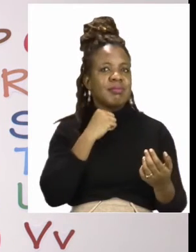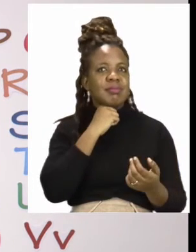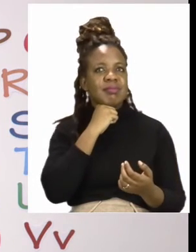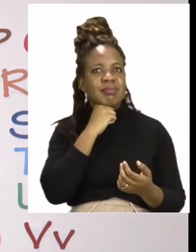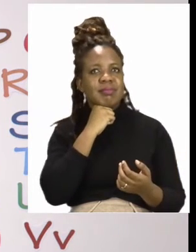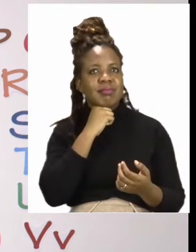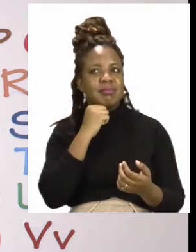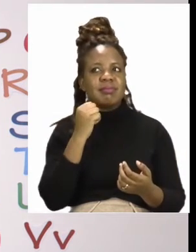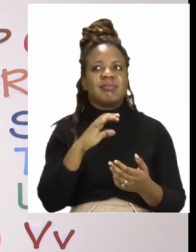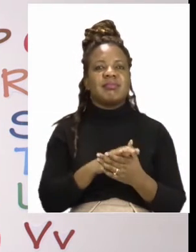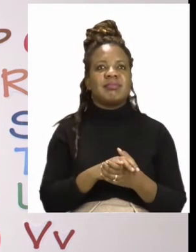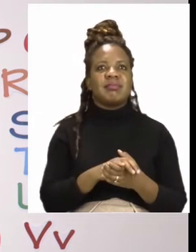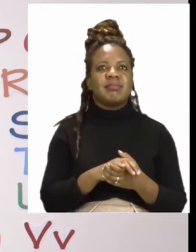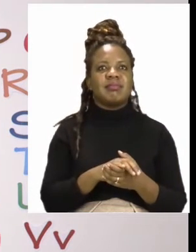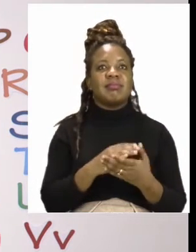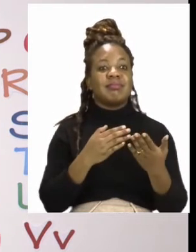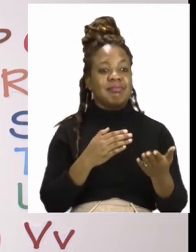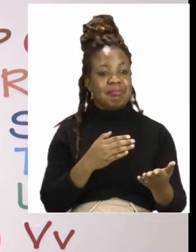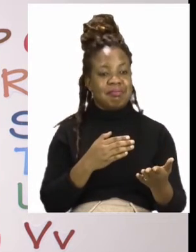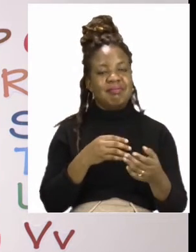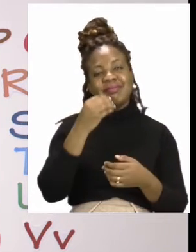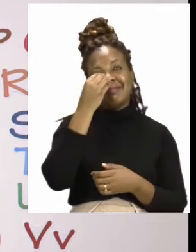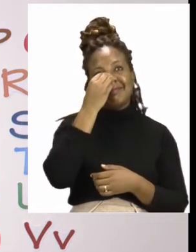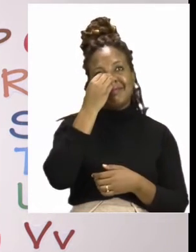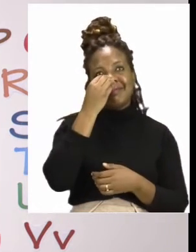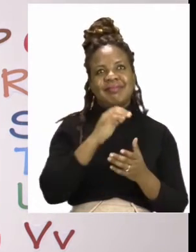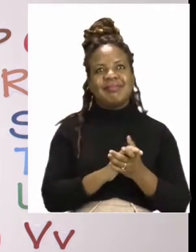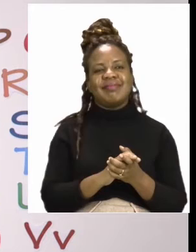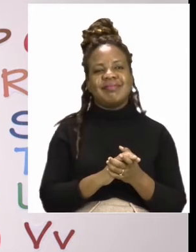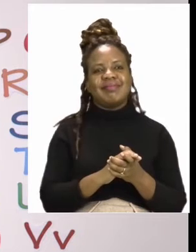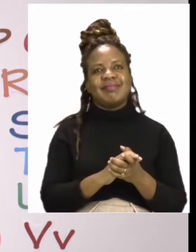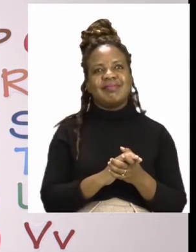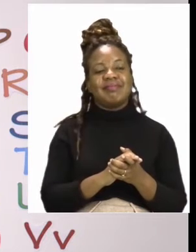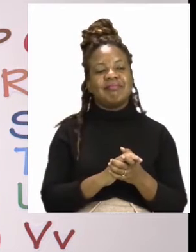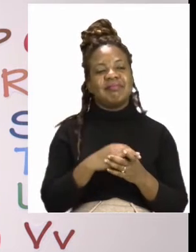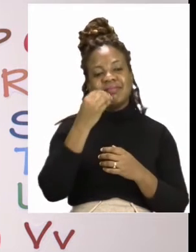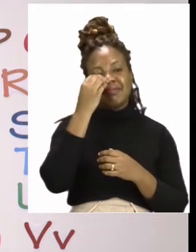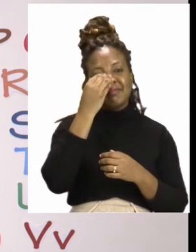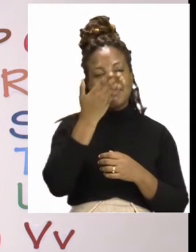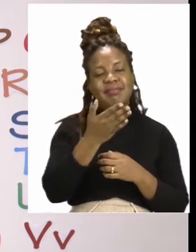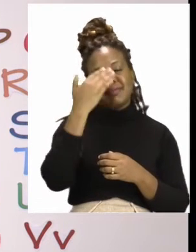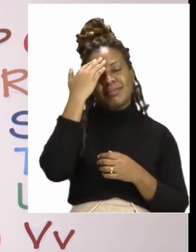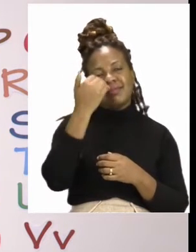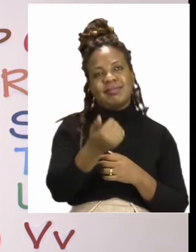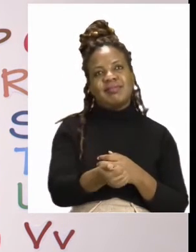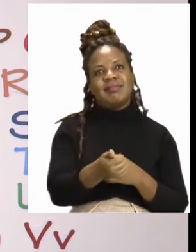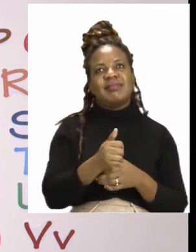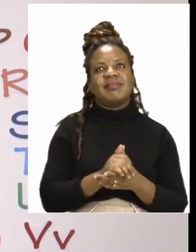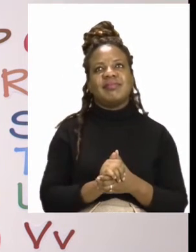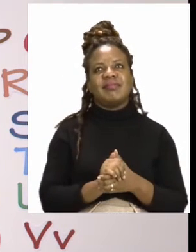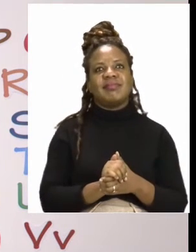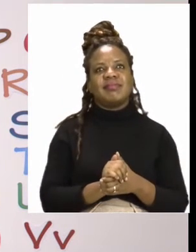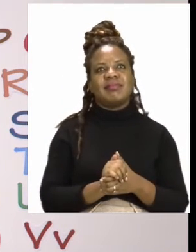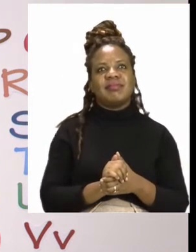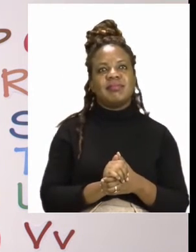Sashi? I don't know where... Oh! There he is! Hello, Sashi. You